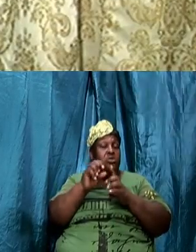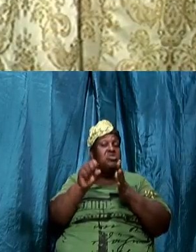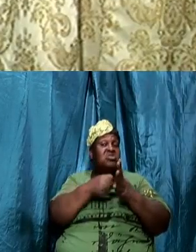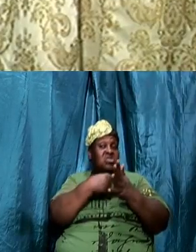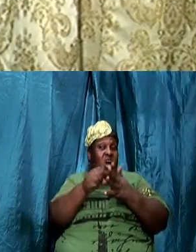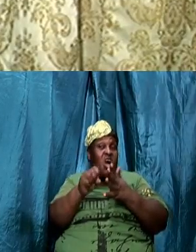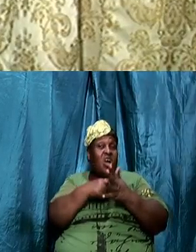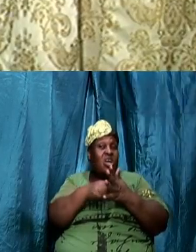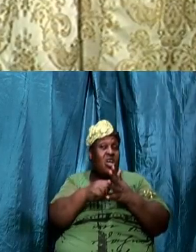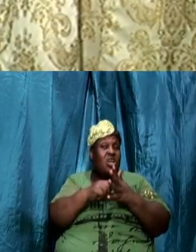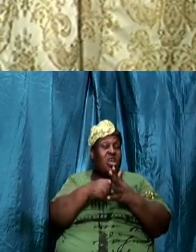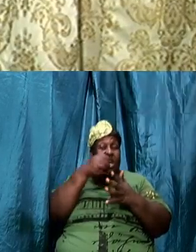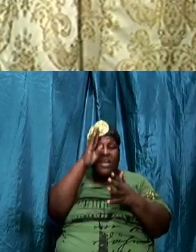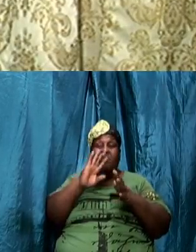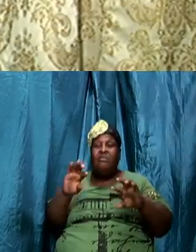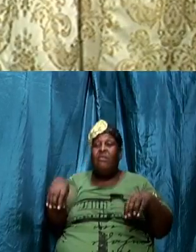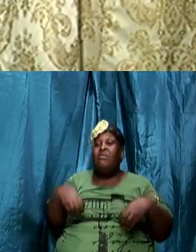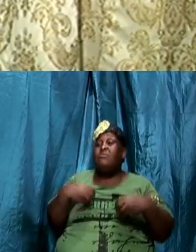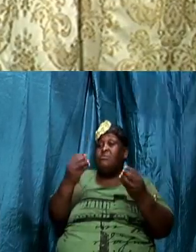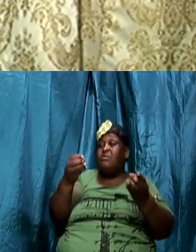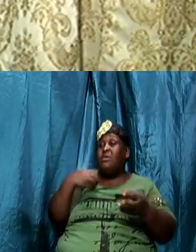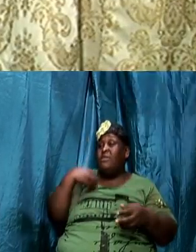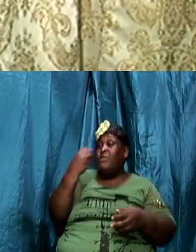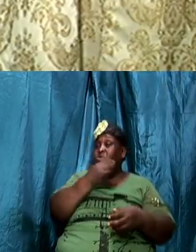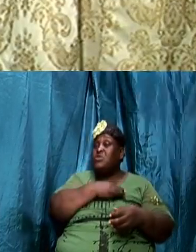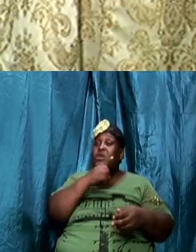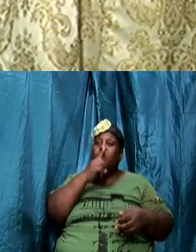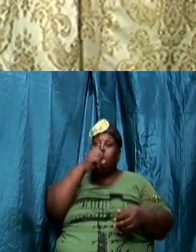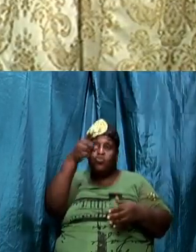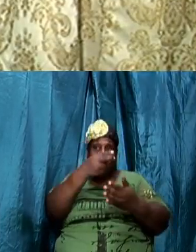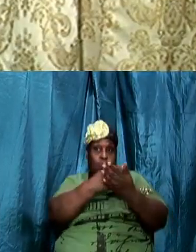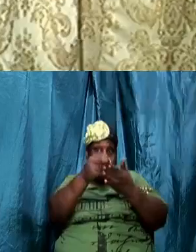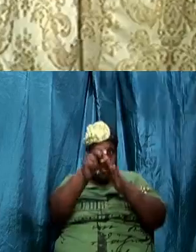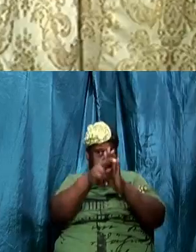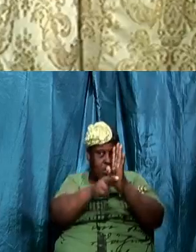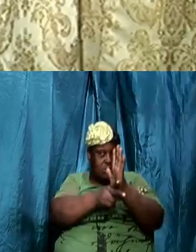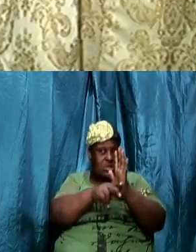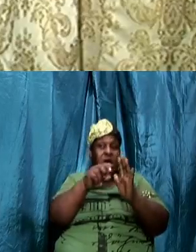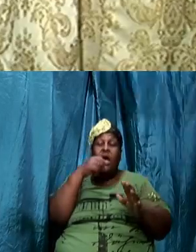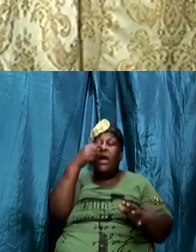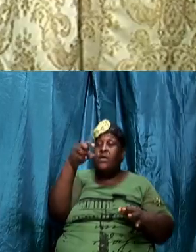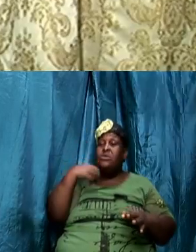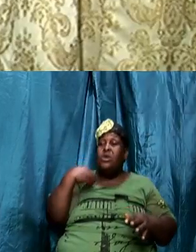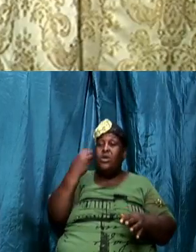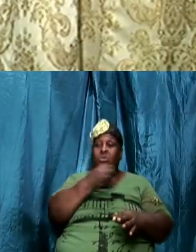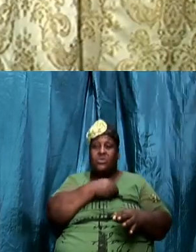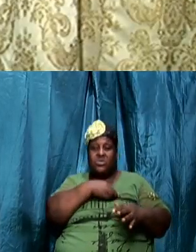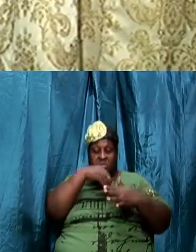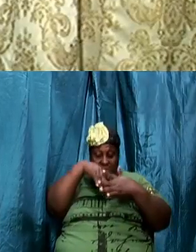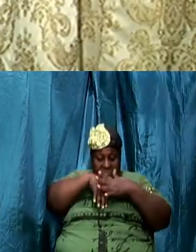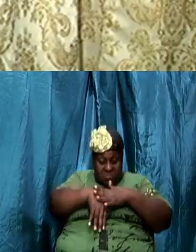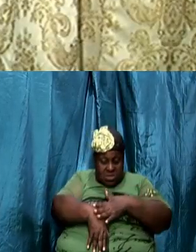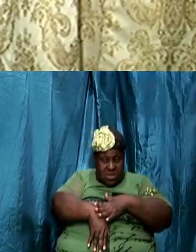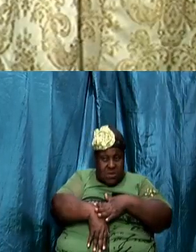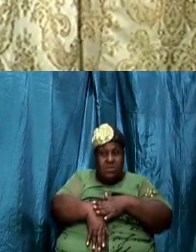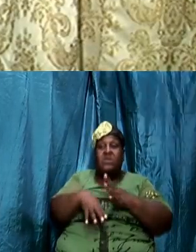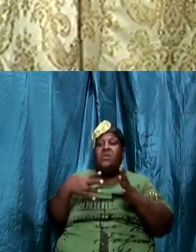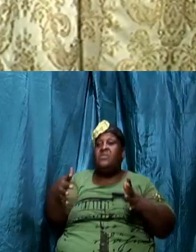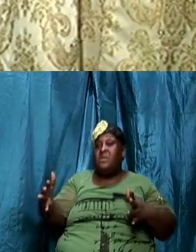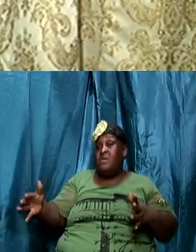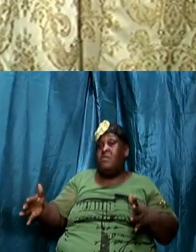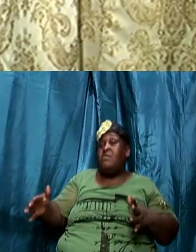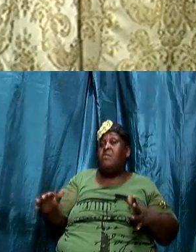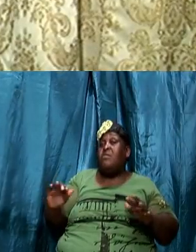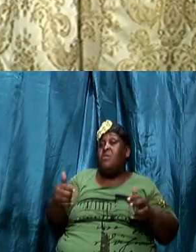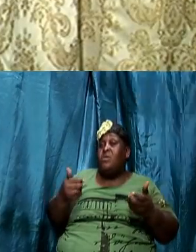practical aspect of true holiness. And he tells us that it is an inward thing. And he tells us how